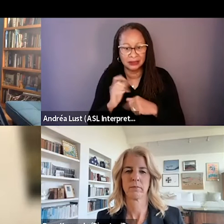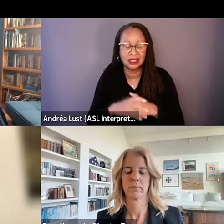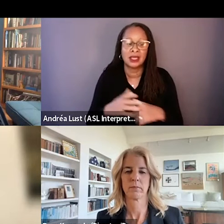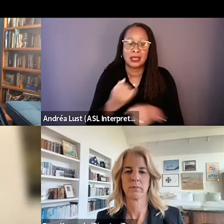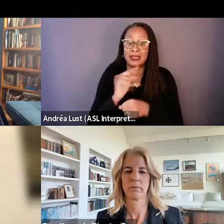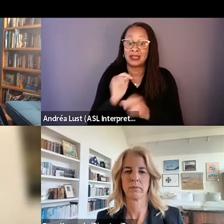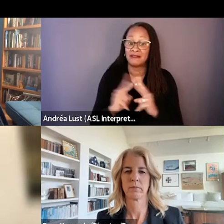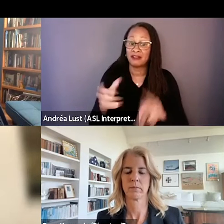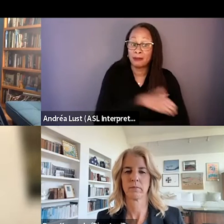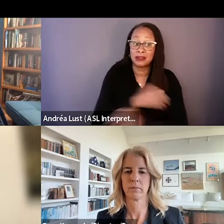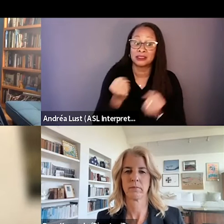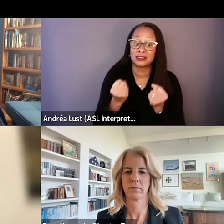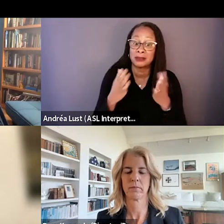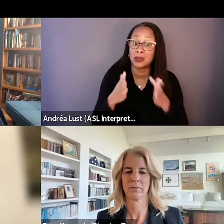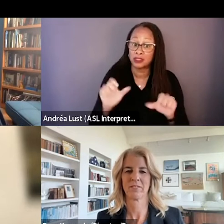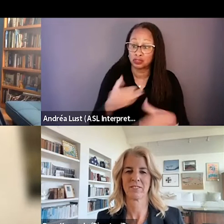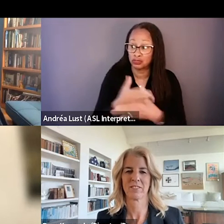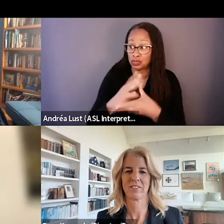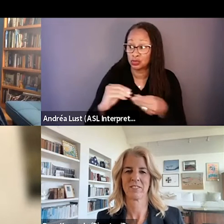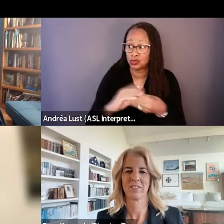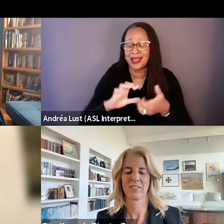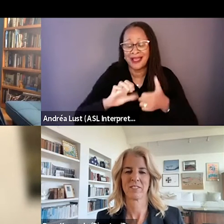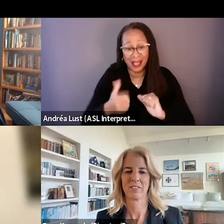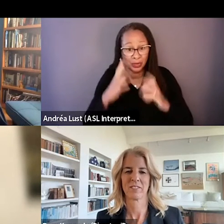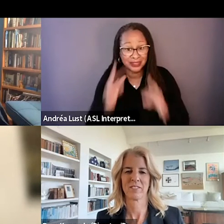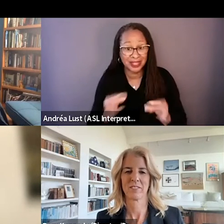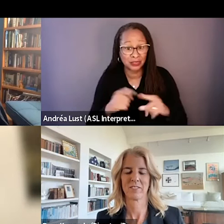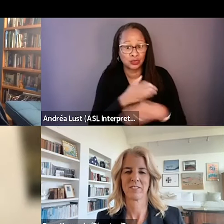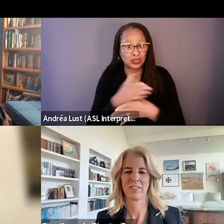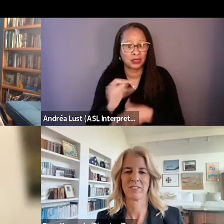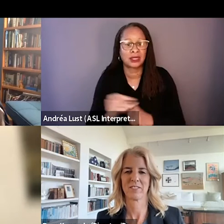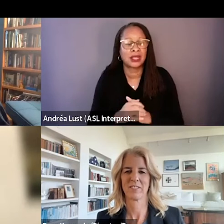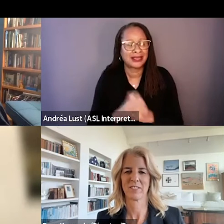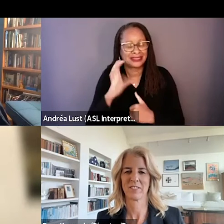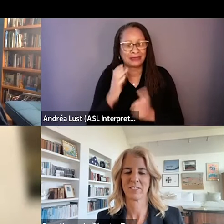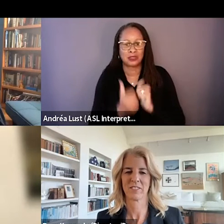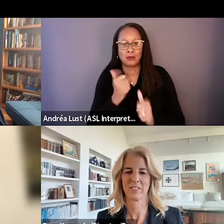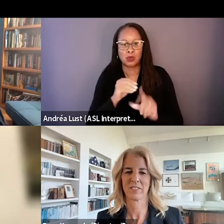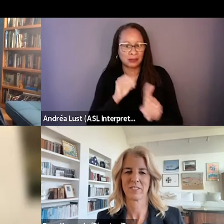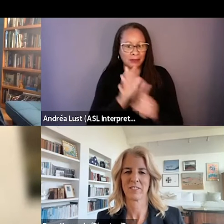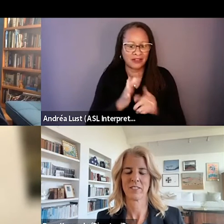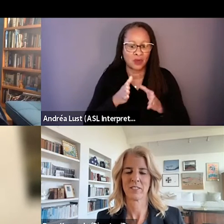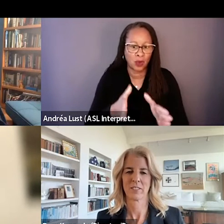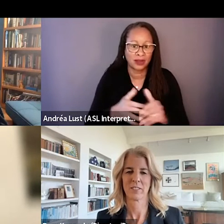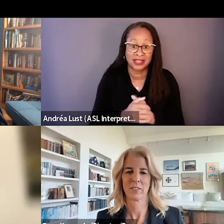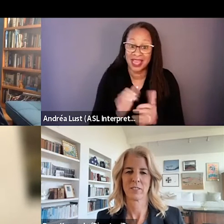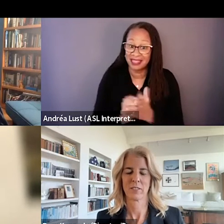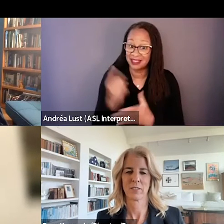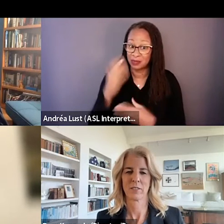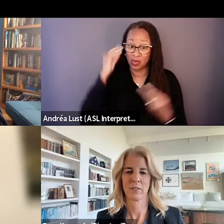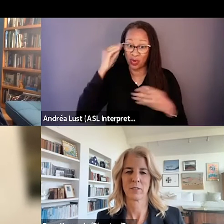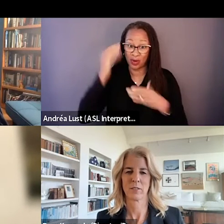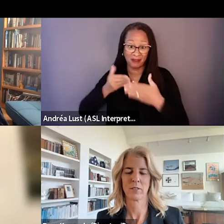so powerful. There's a lot of ways you could have told the story, but the way in which you did just seems like the most impactful way. Was that something you thought